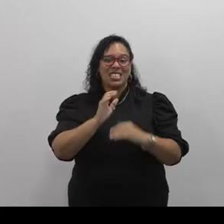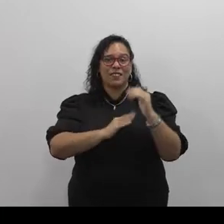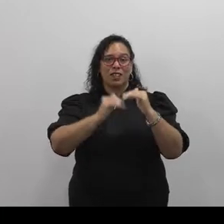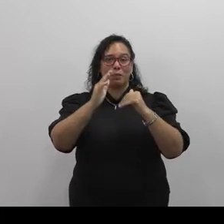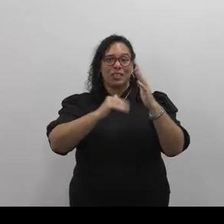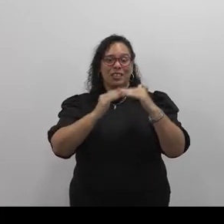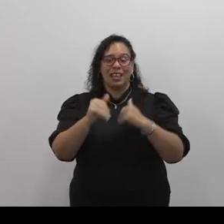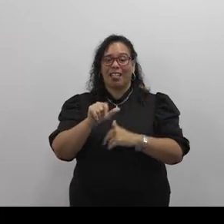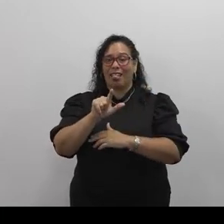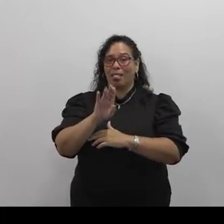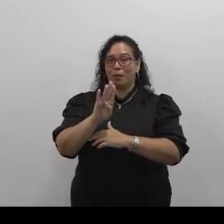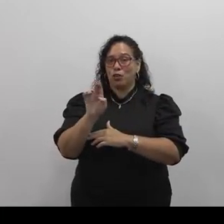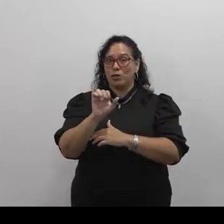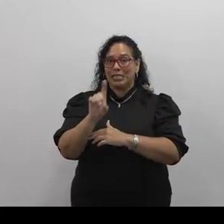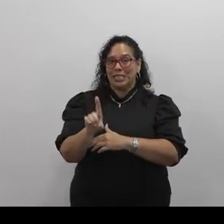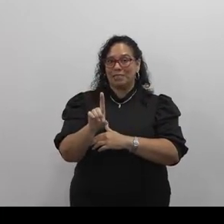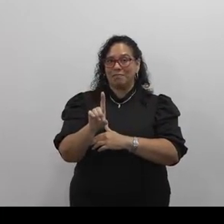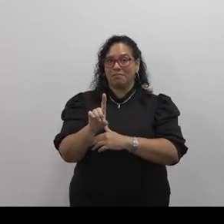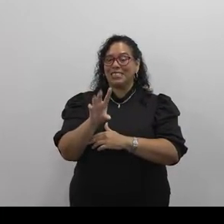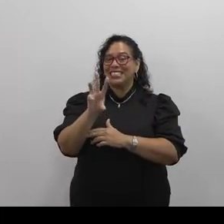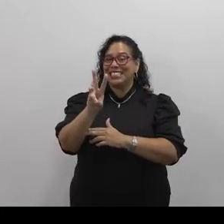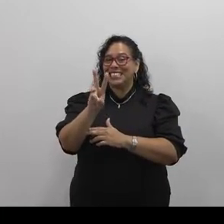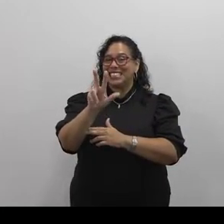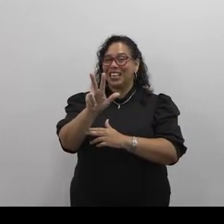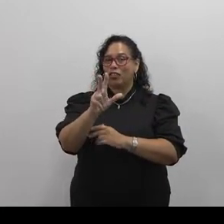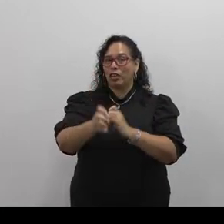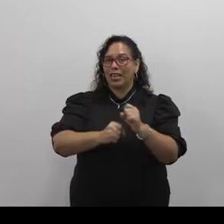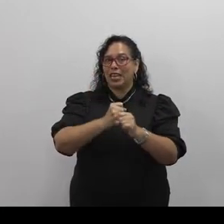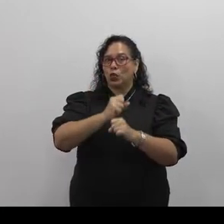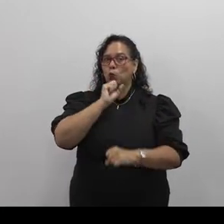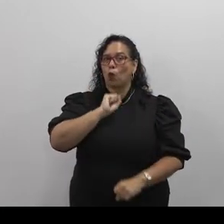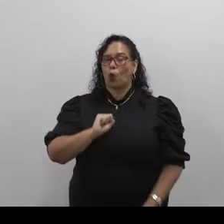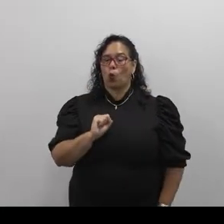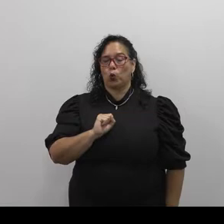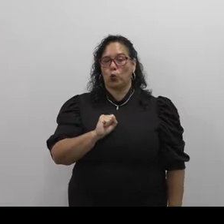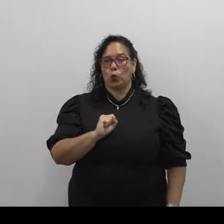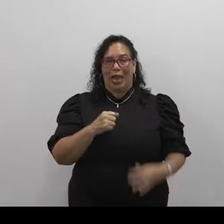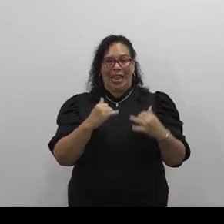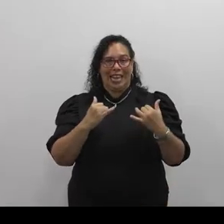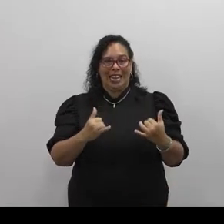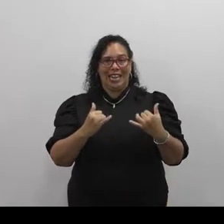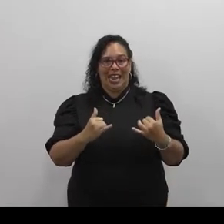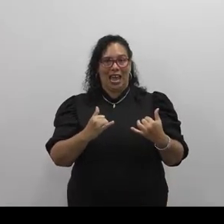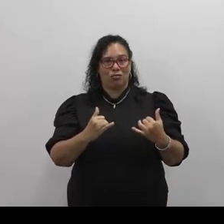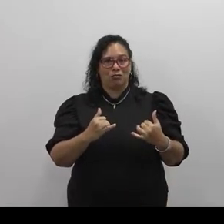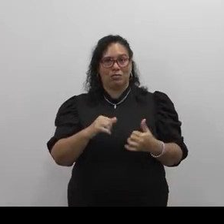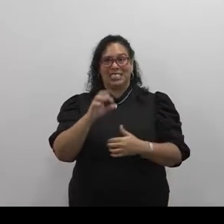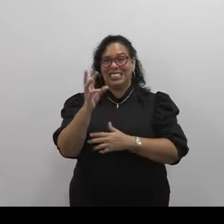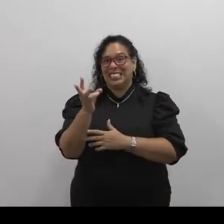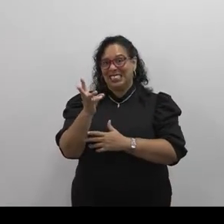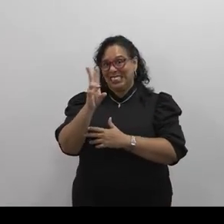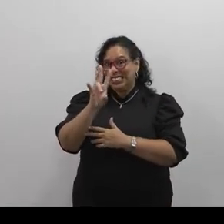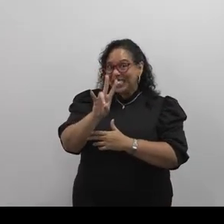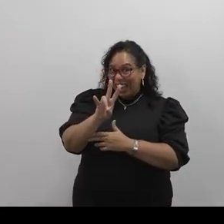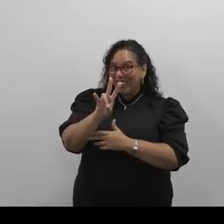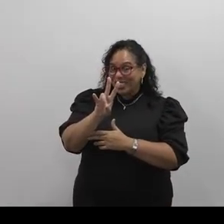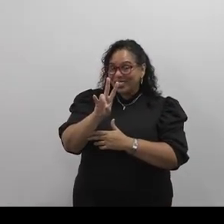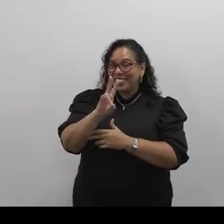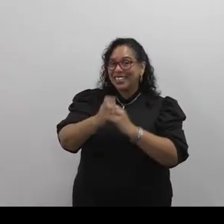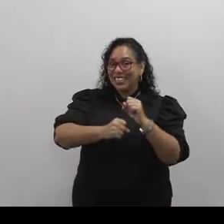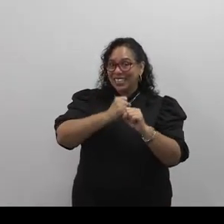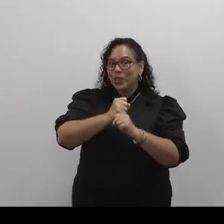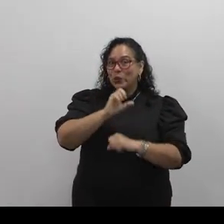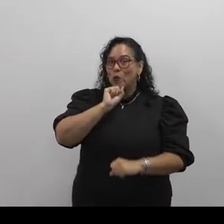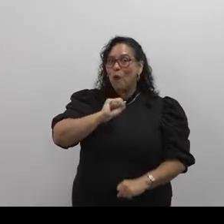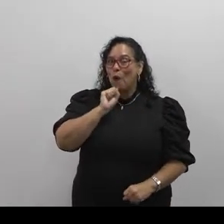old. Via this effort, and again, this was very helpful for us, we now learned it's actually up to 67 years old, right? So these